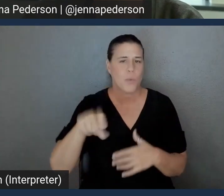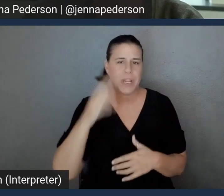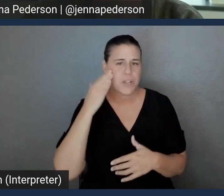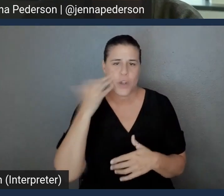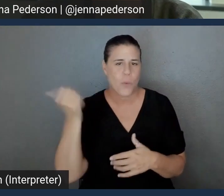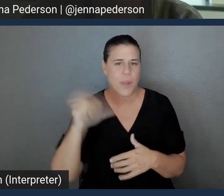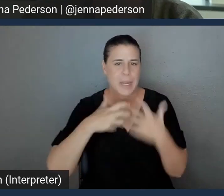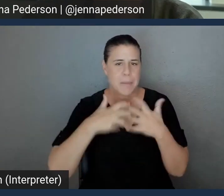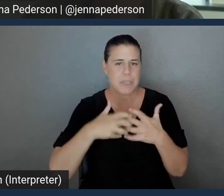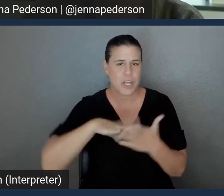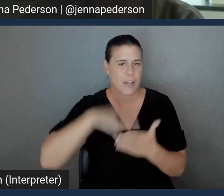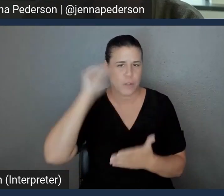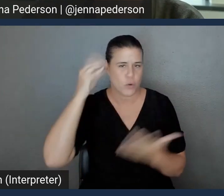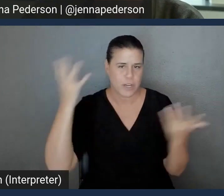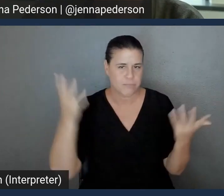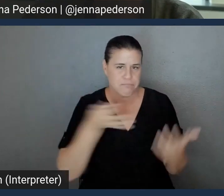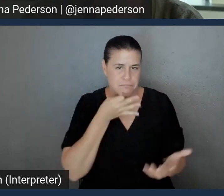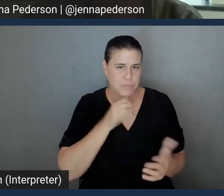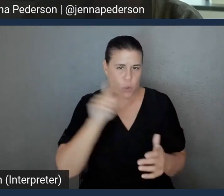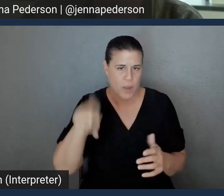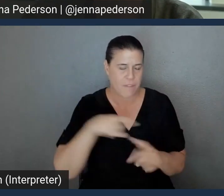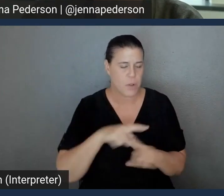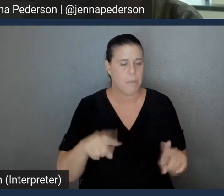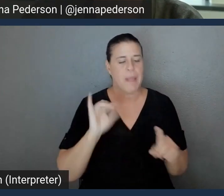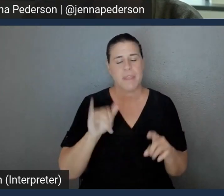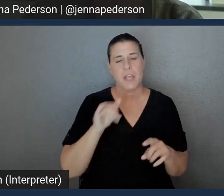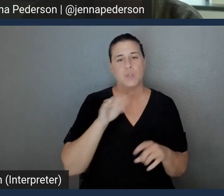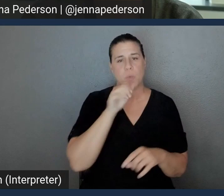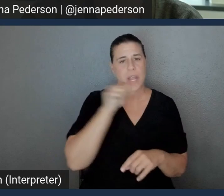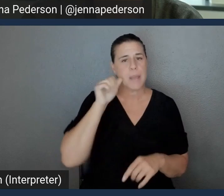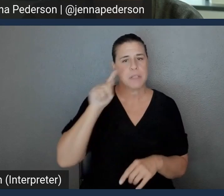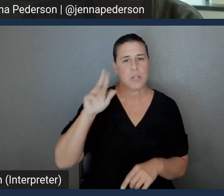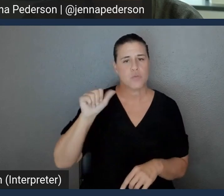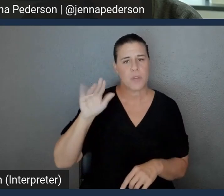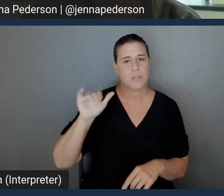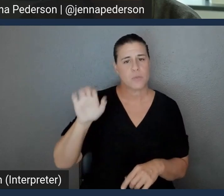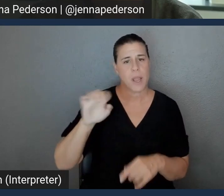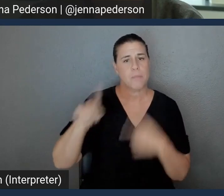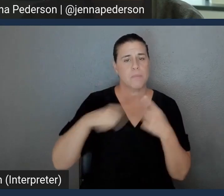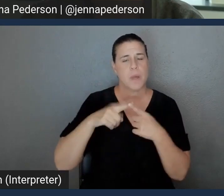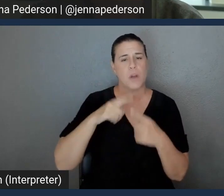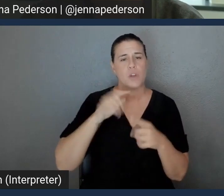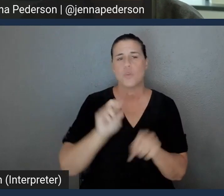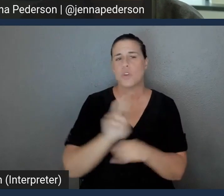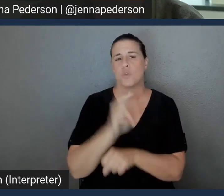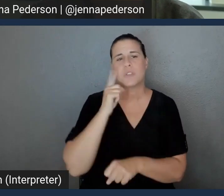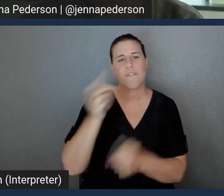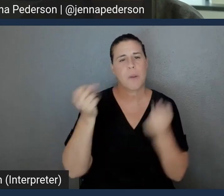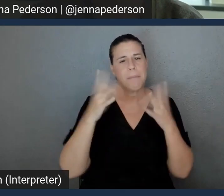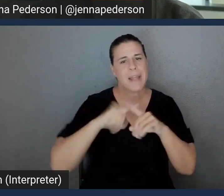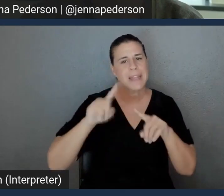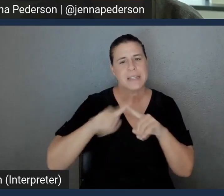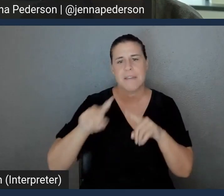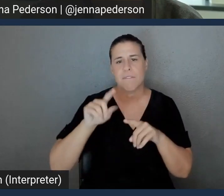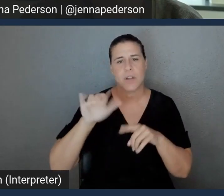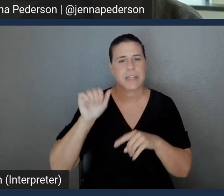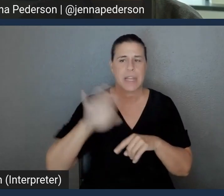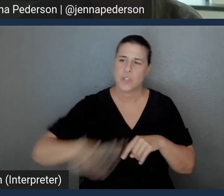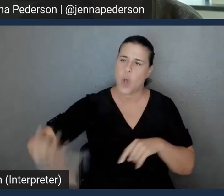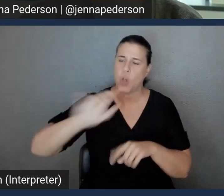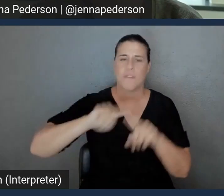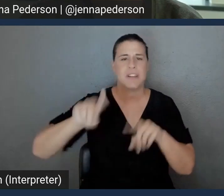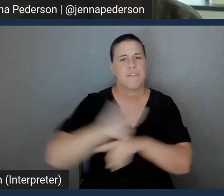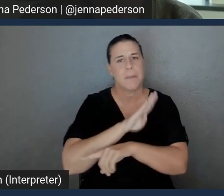side. Um, so that's what Amazon Transcribe's about, and Amazon Transcribe can be used for different use cases across industries and